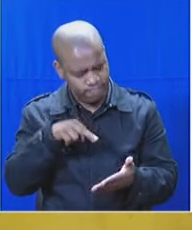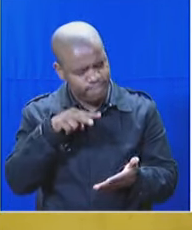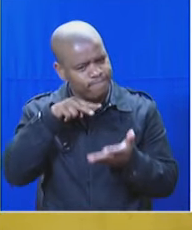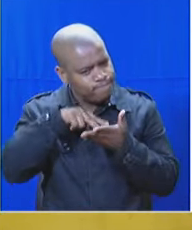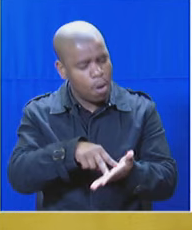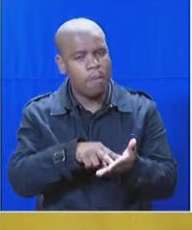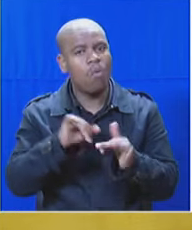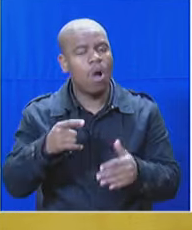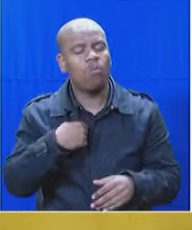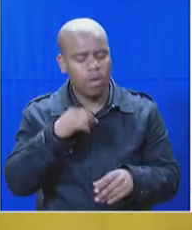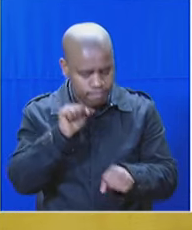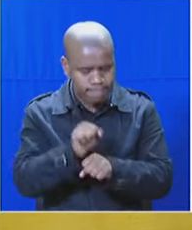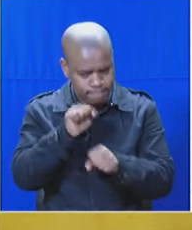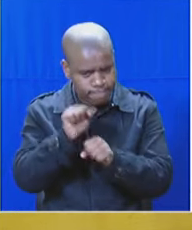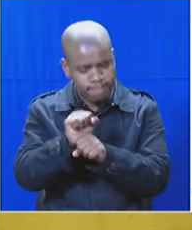say you are revolutionaries.